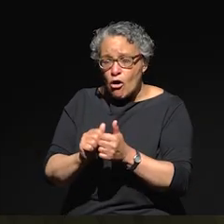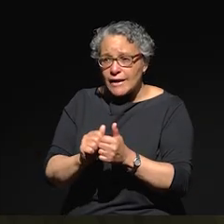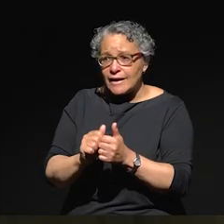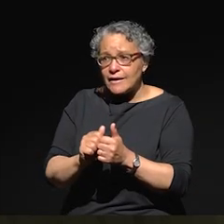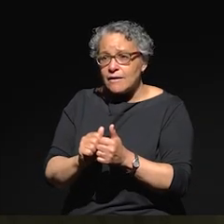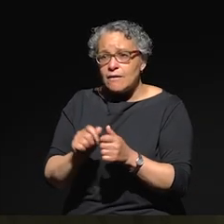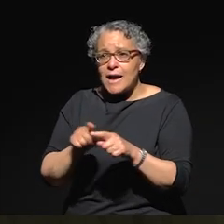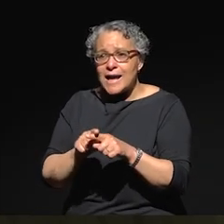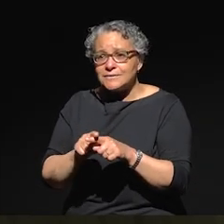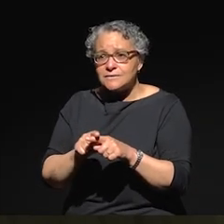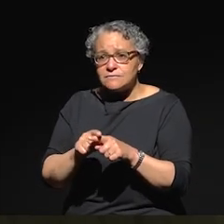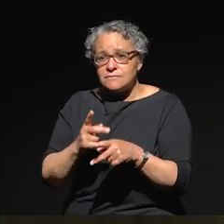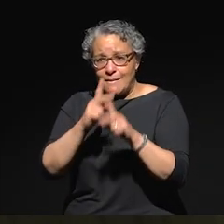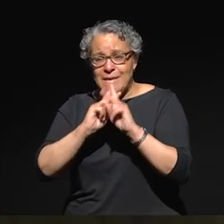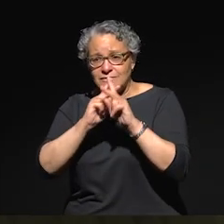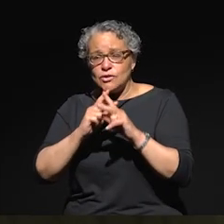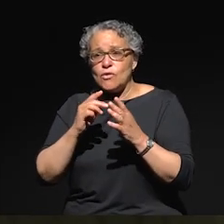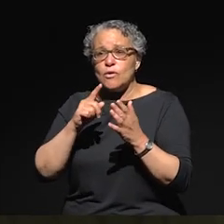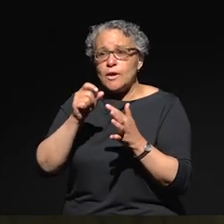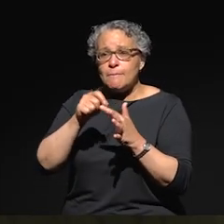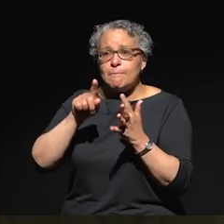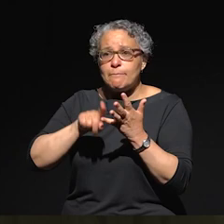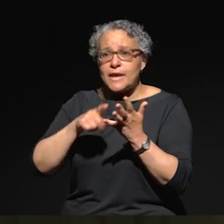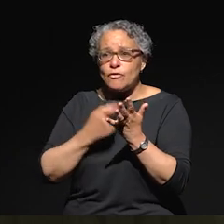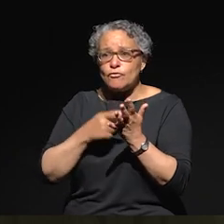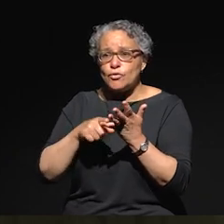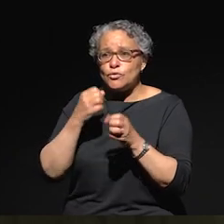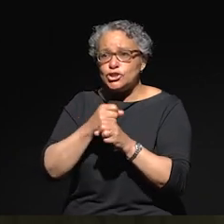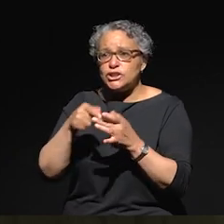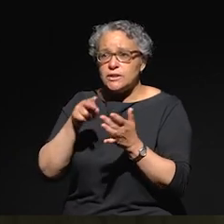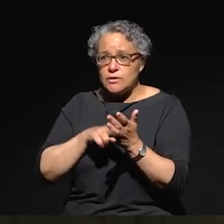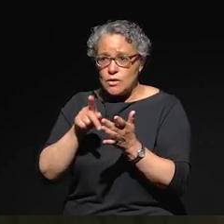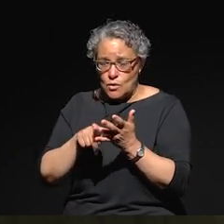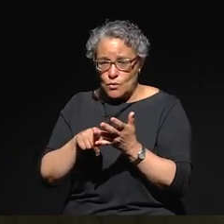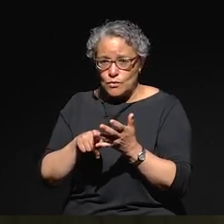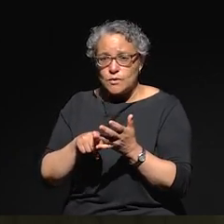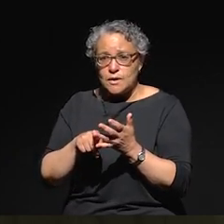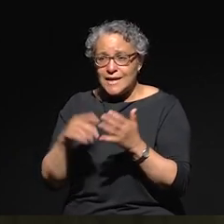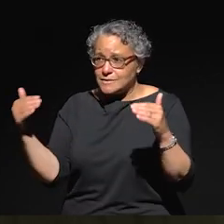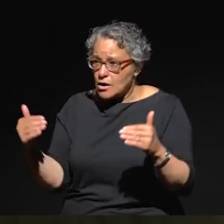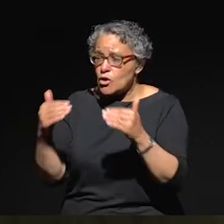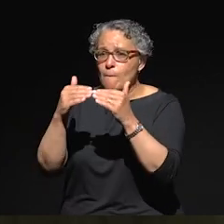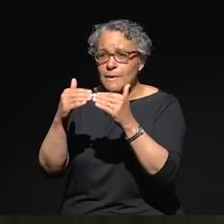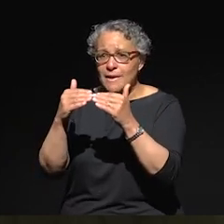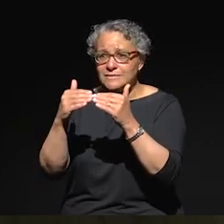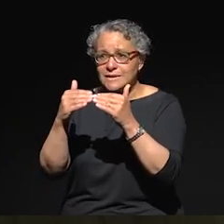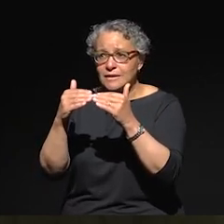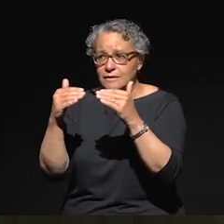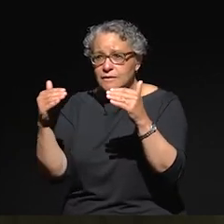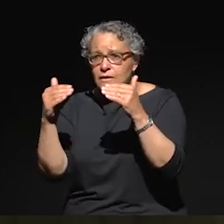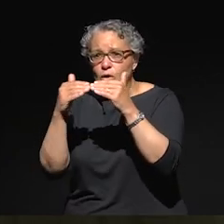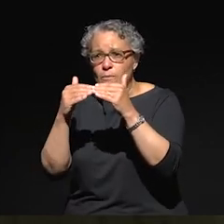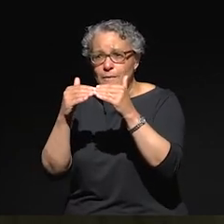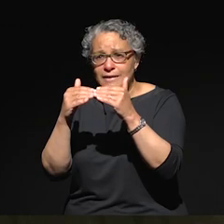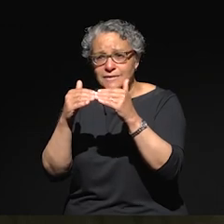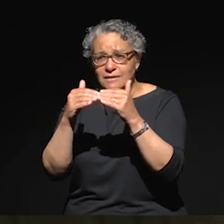and Ghirlandaio and other great artists of the previous generation. So he's complimenting those things, both in terms of iconography and in terms of